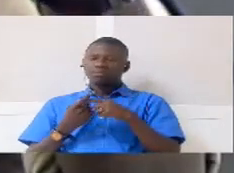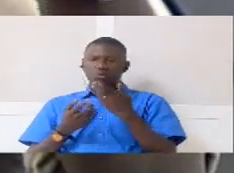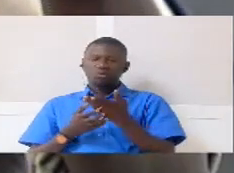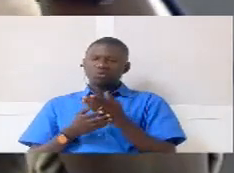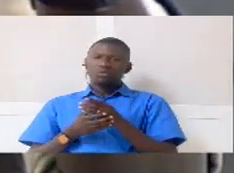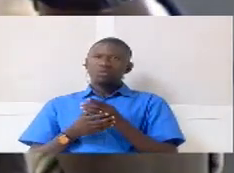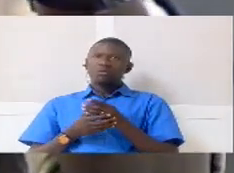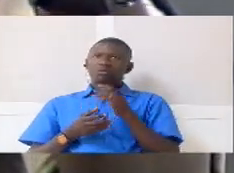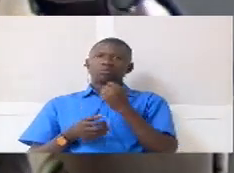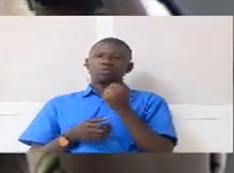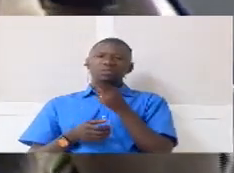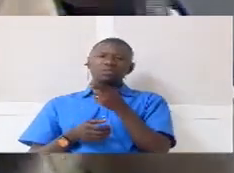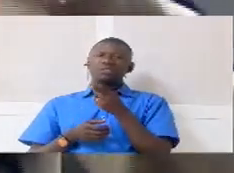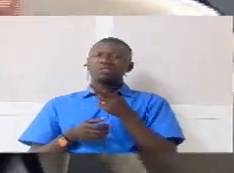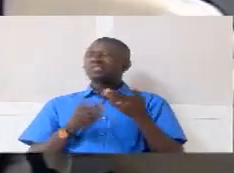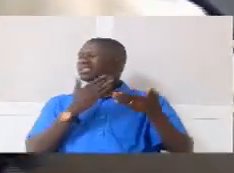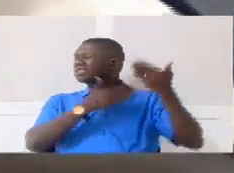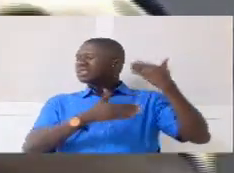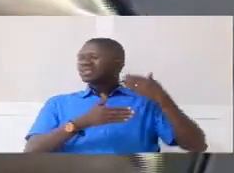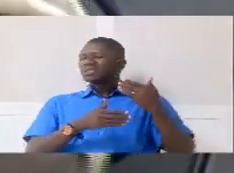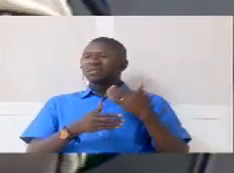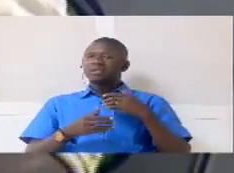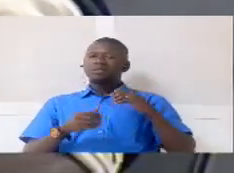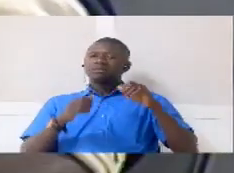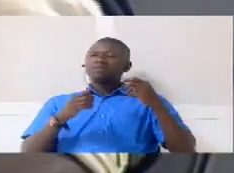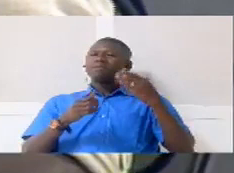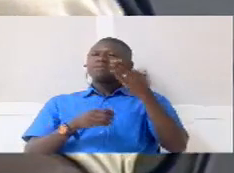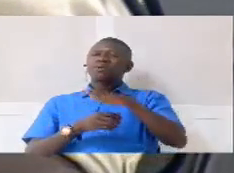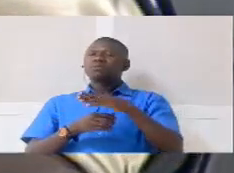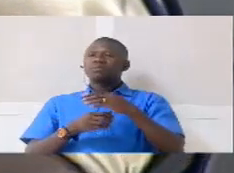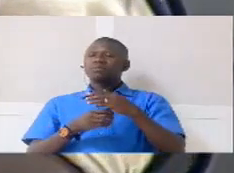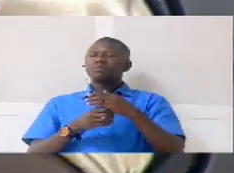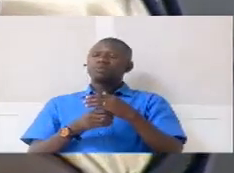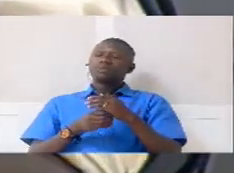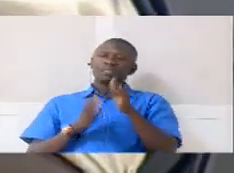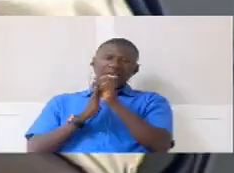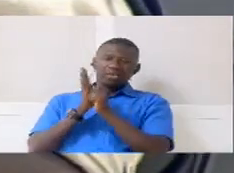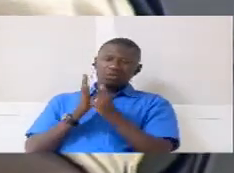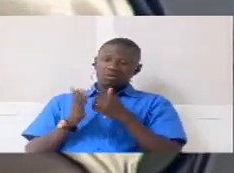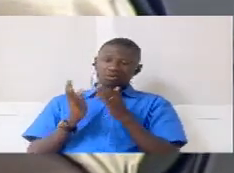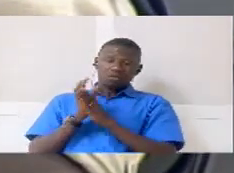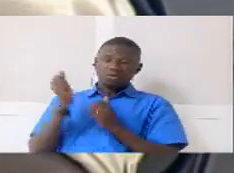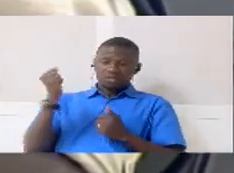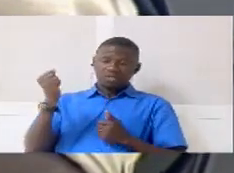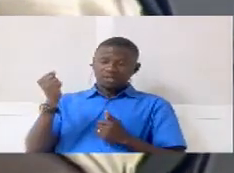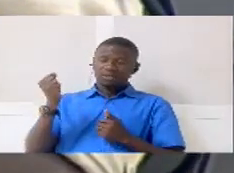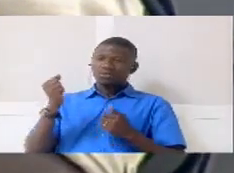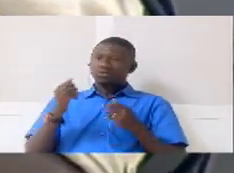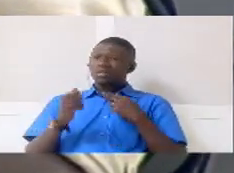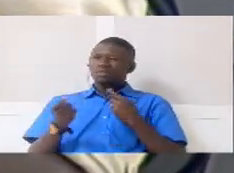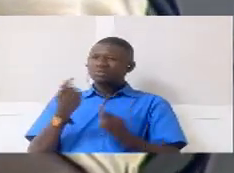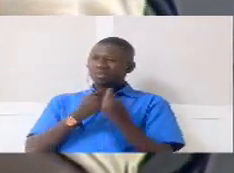lombang ya review lastly. The prison act which I'm holding in my hand there was last reviewed